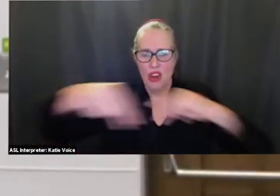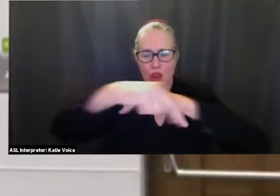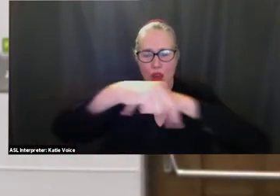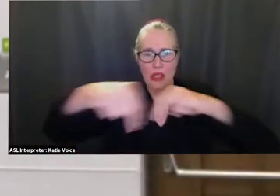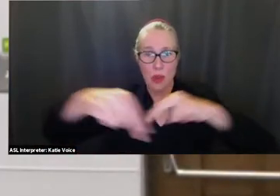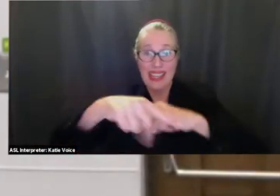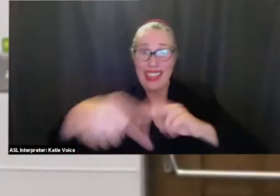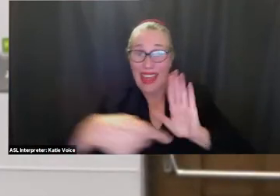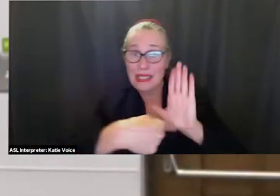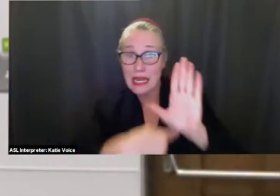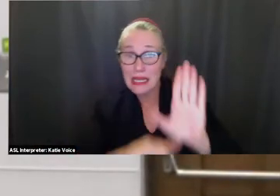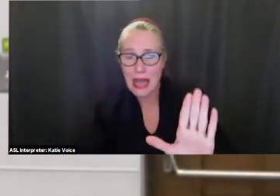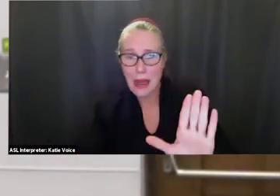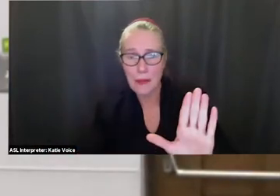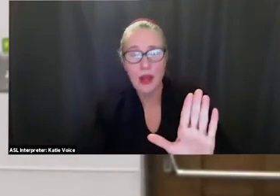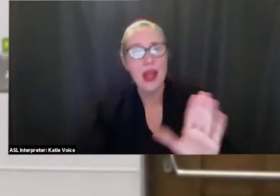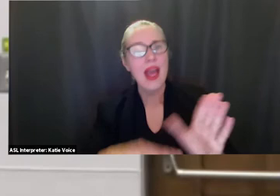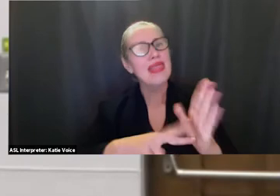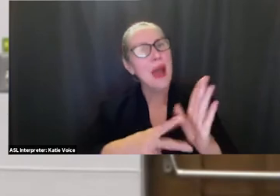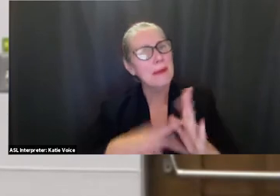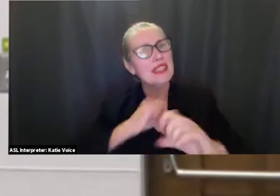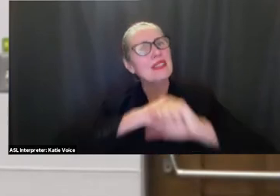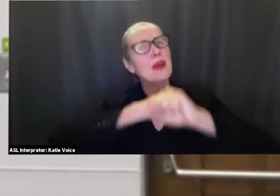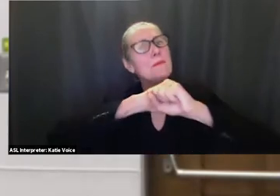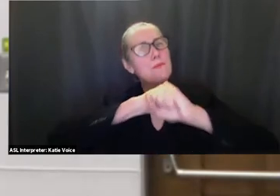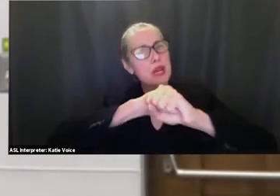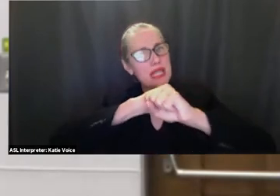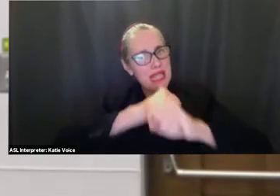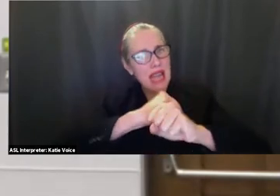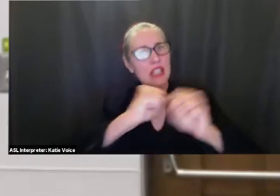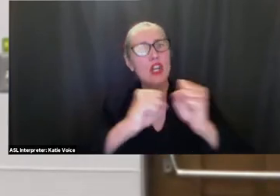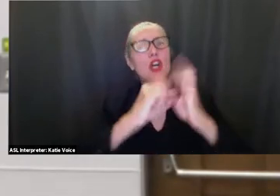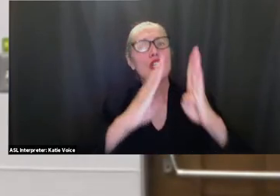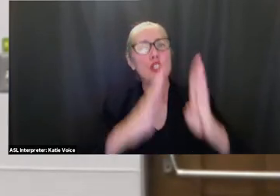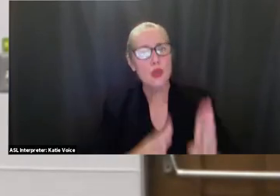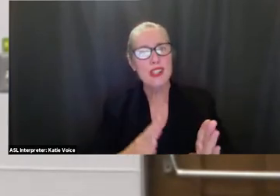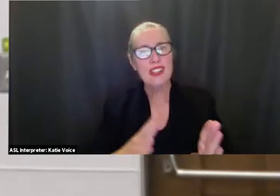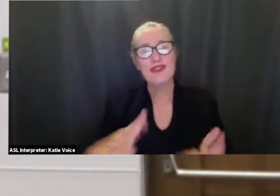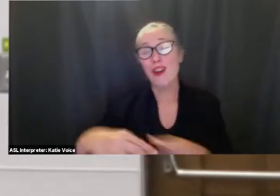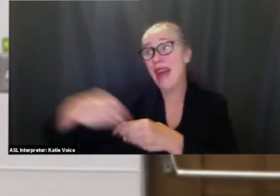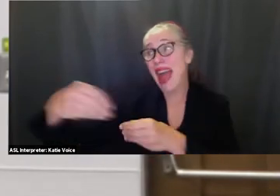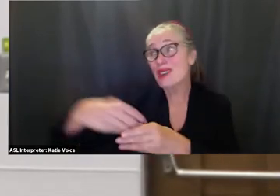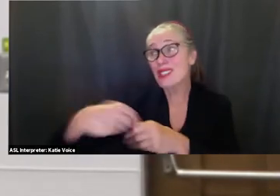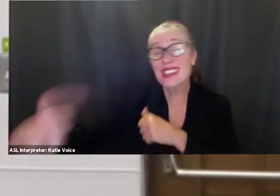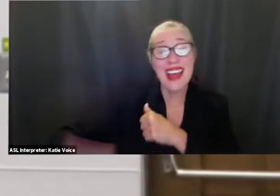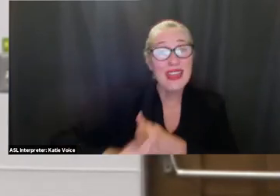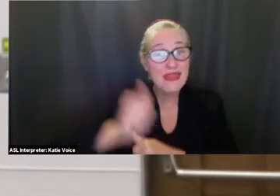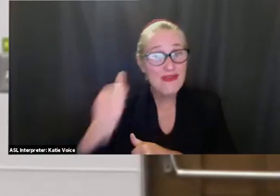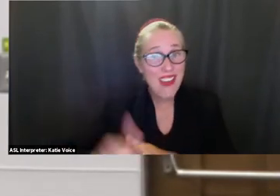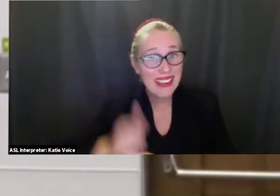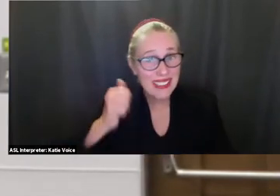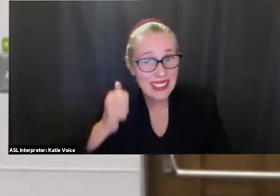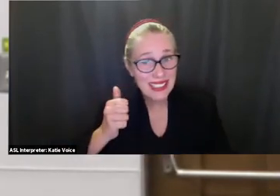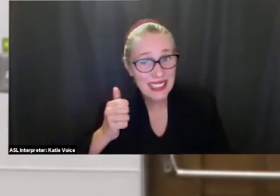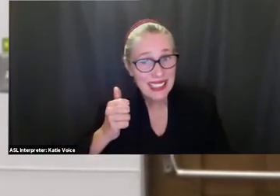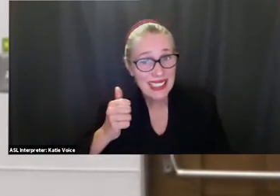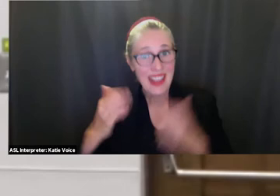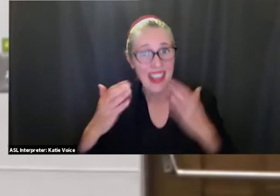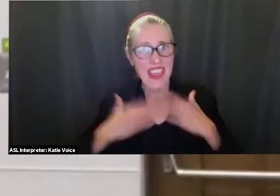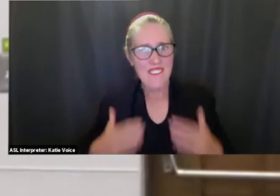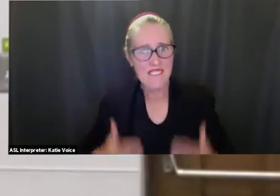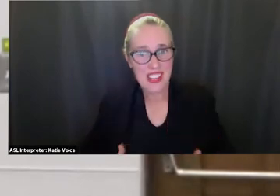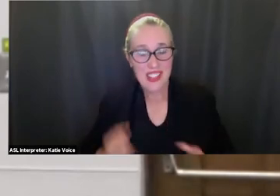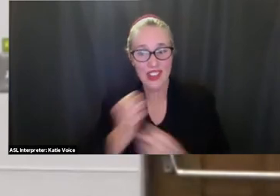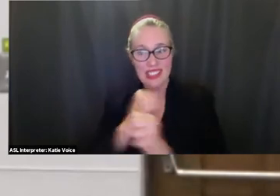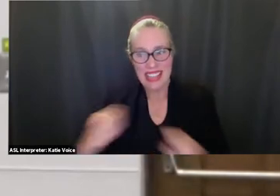is protecting our students from external threats threats to their physical safety on their way